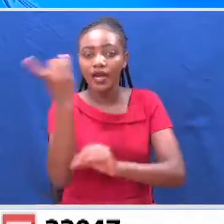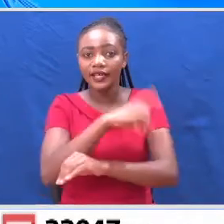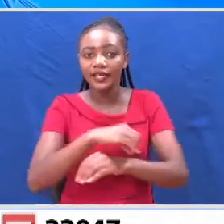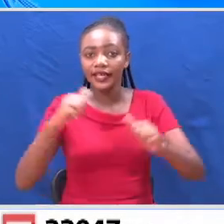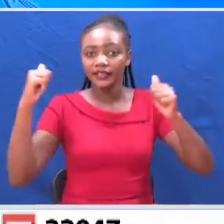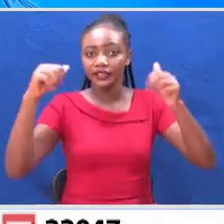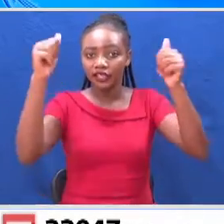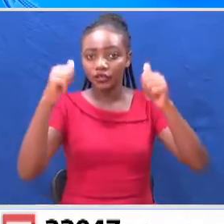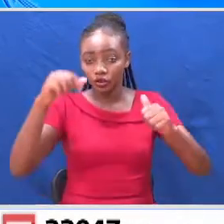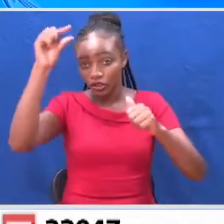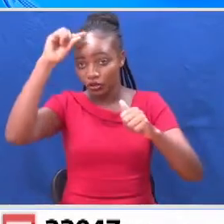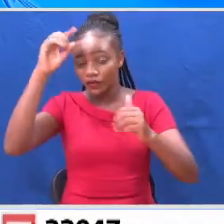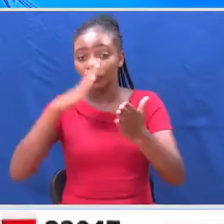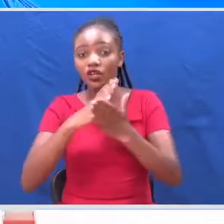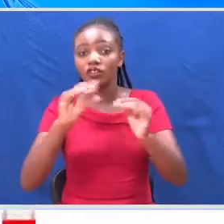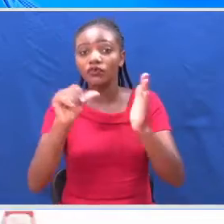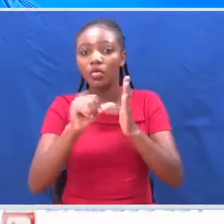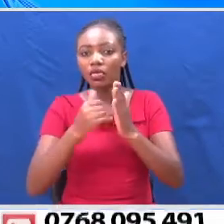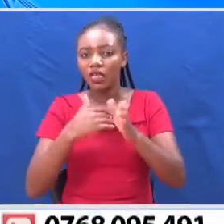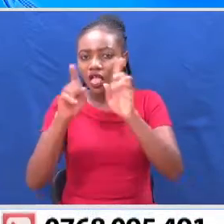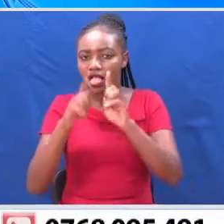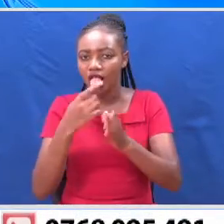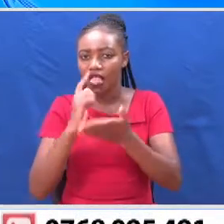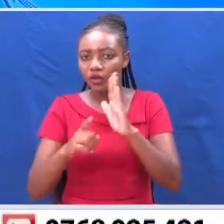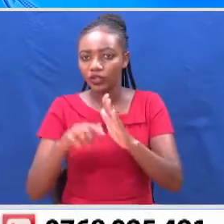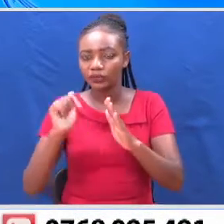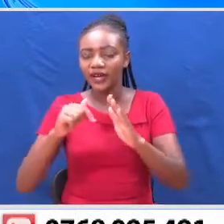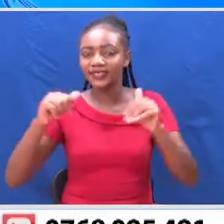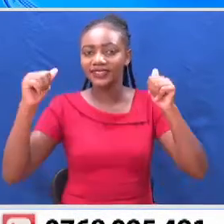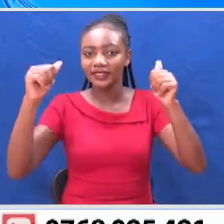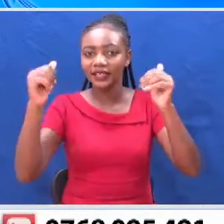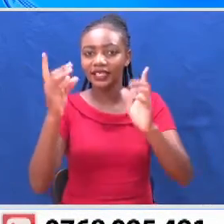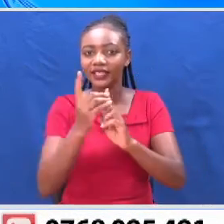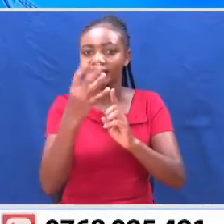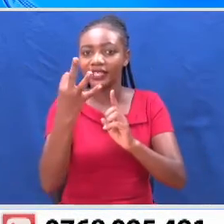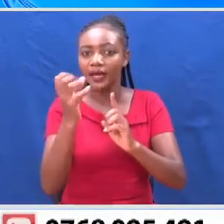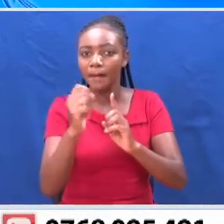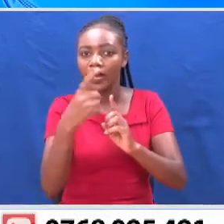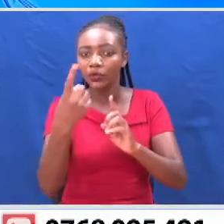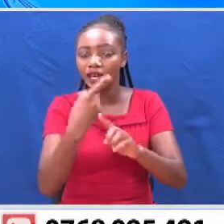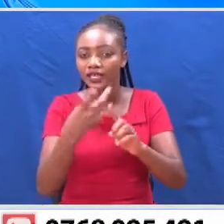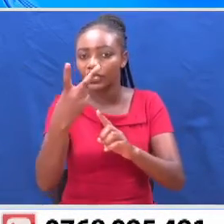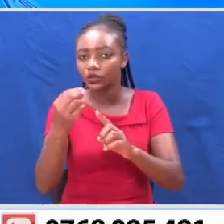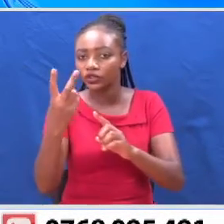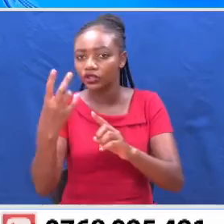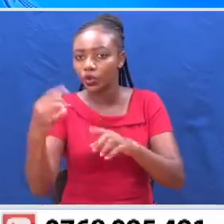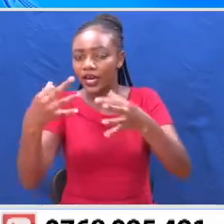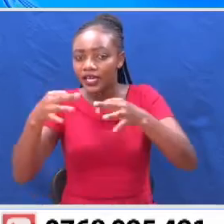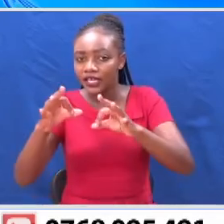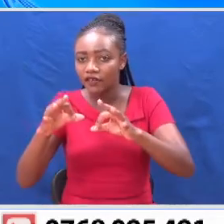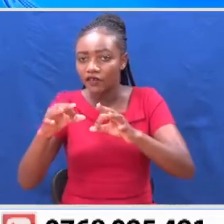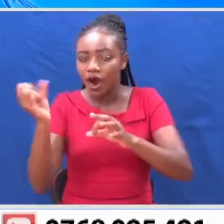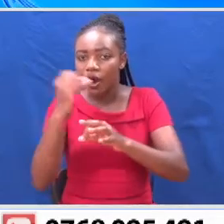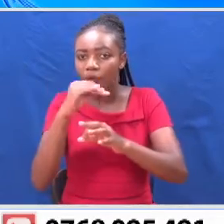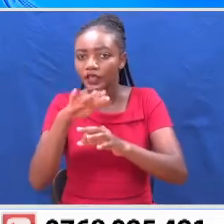the government to meet their demands. They say they shall go on strike on January the 3rd, 2021, if their grievances, which